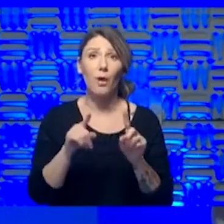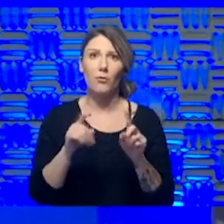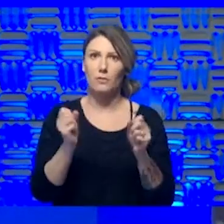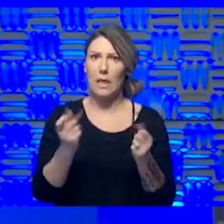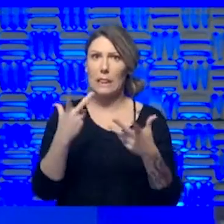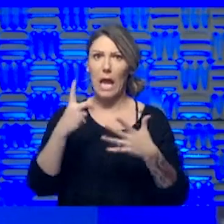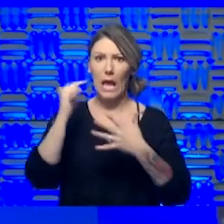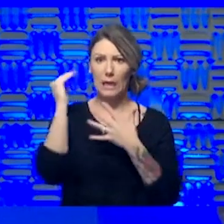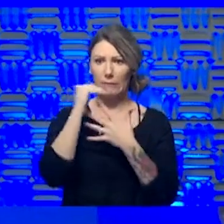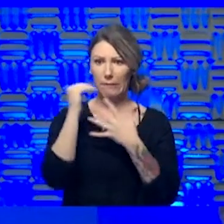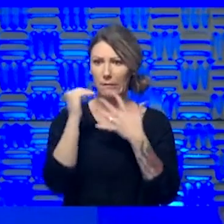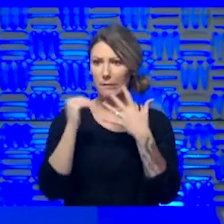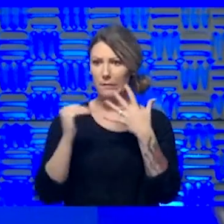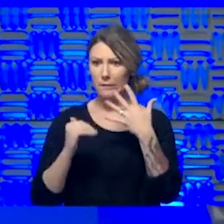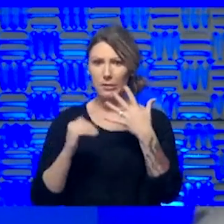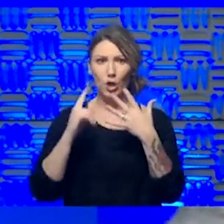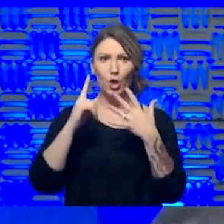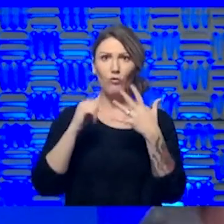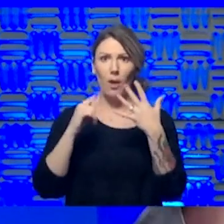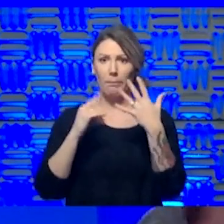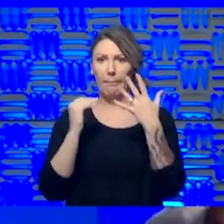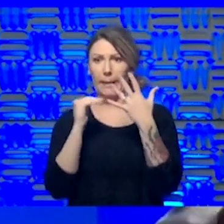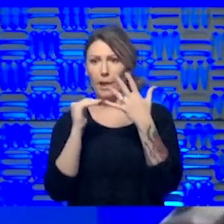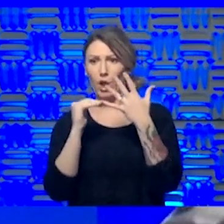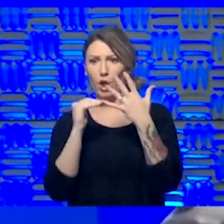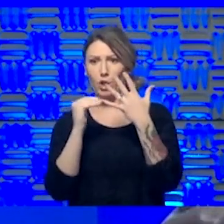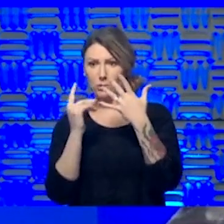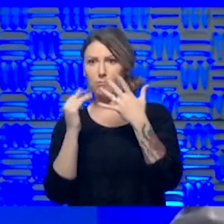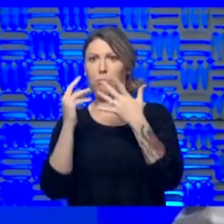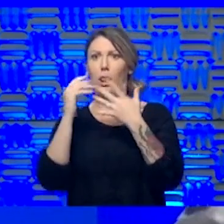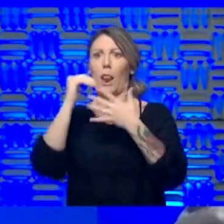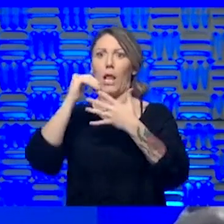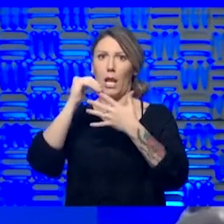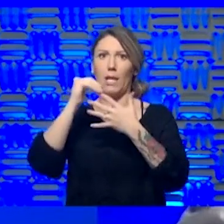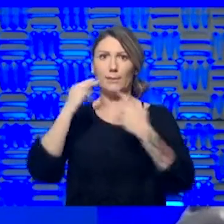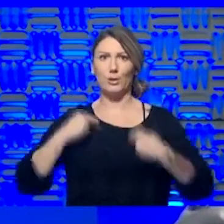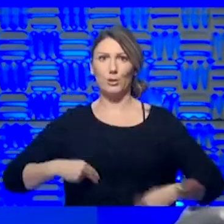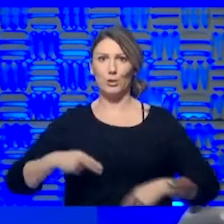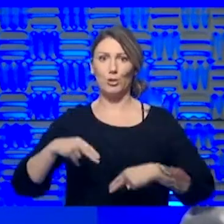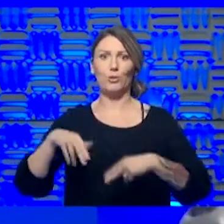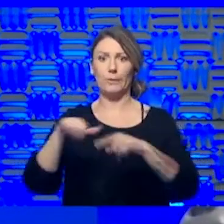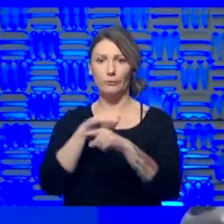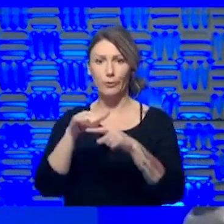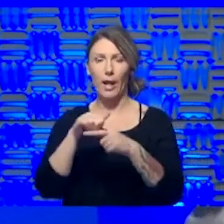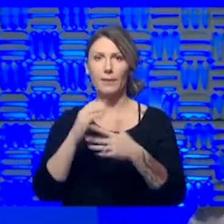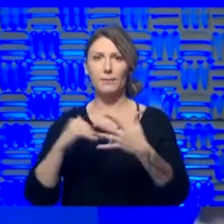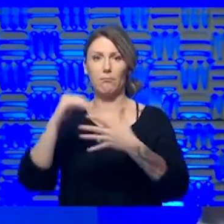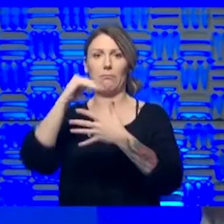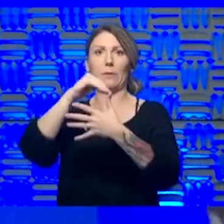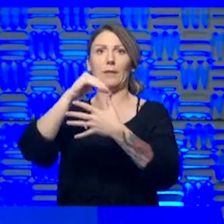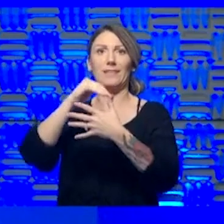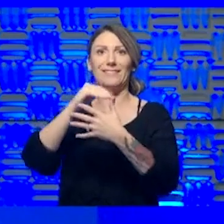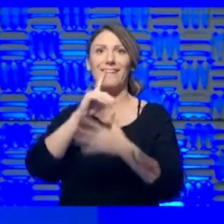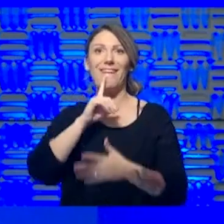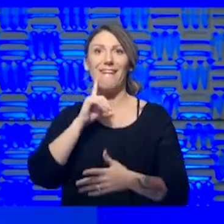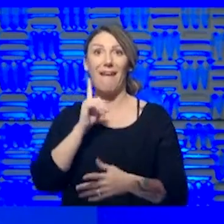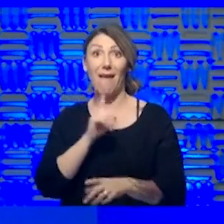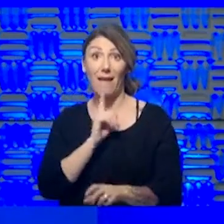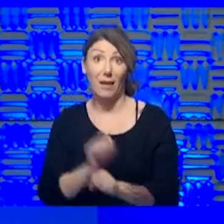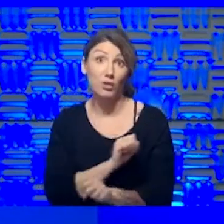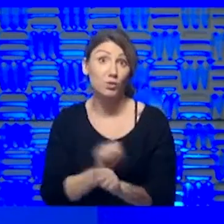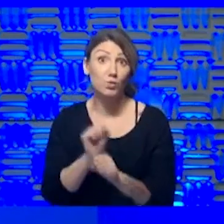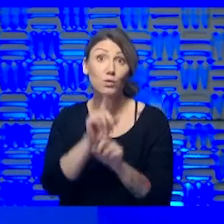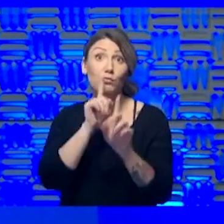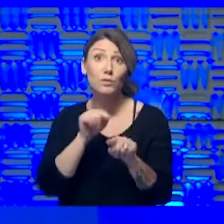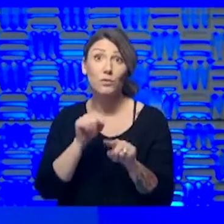get from the benchtop to human trials to actual efficacious results in humans. At this point